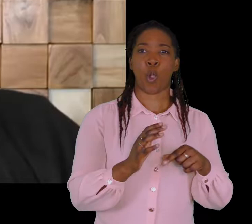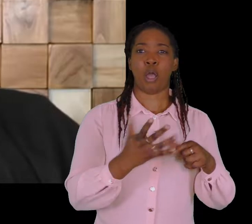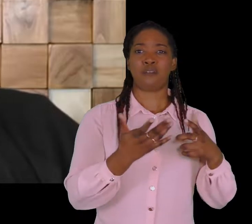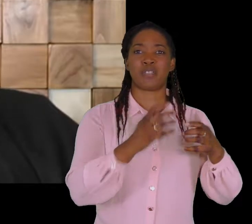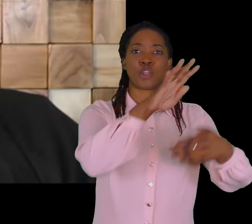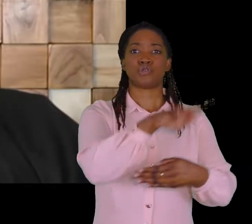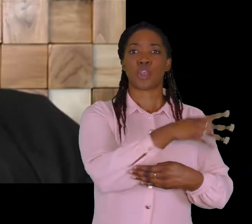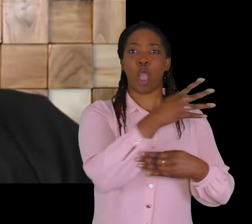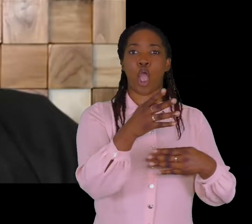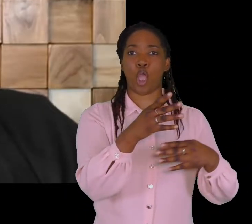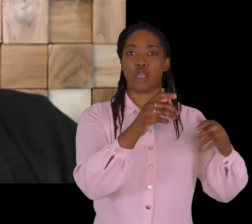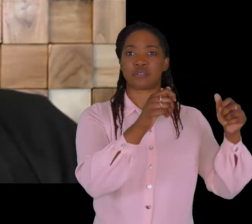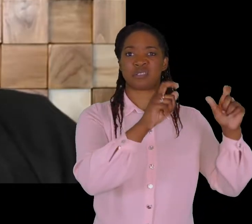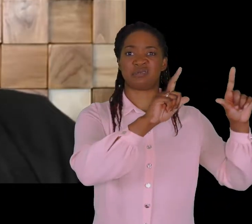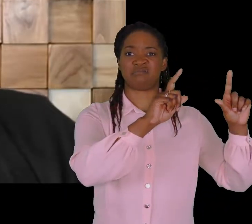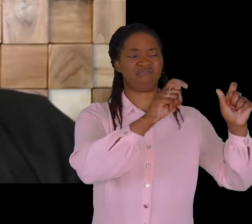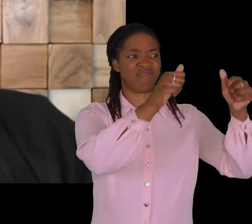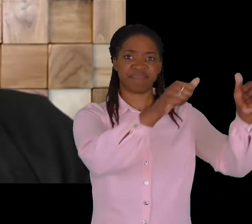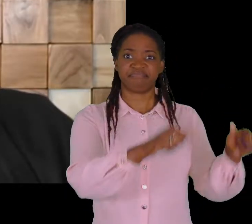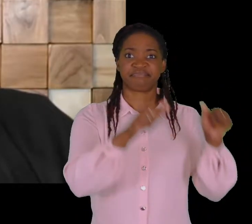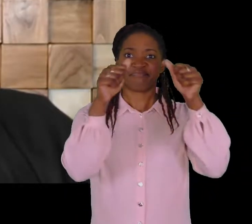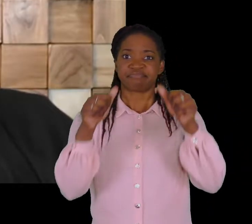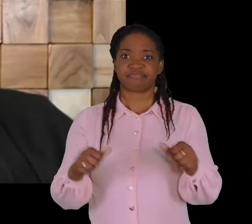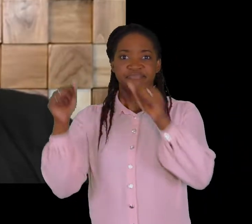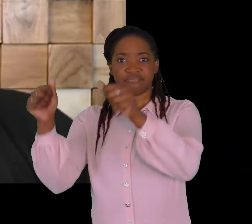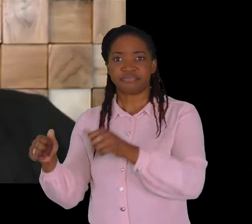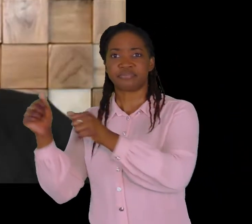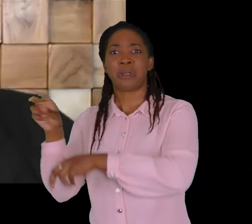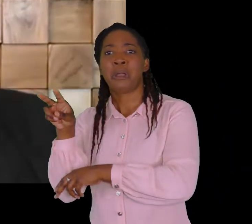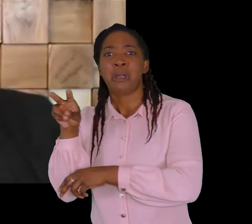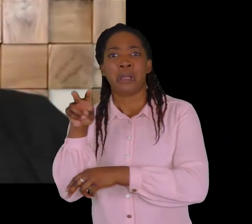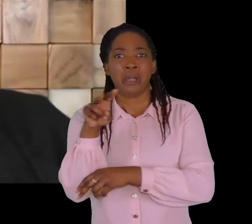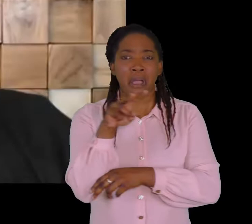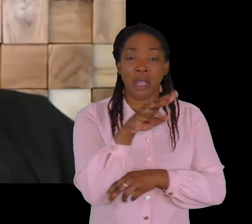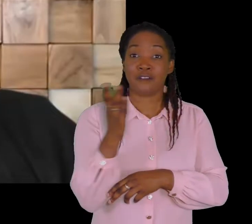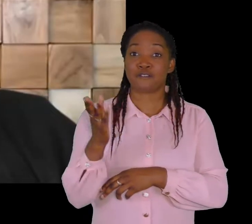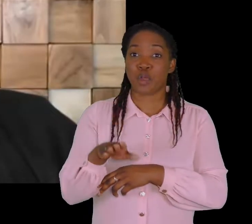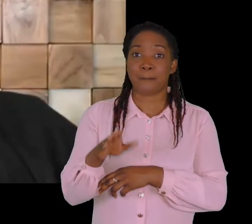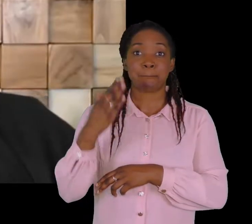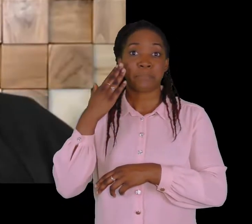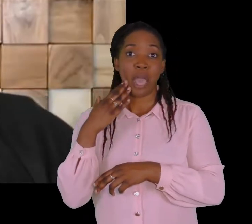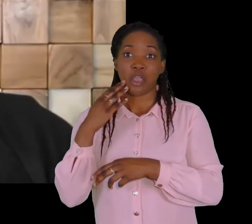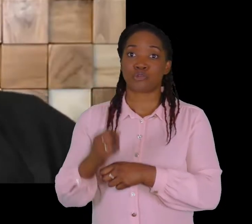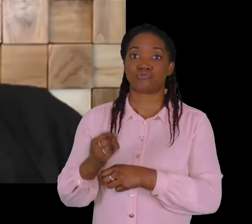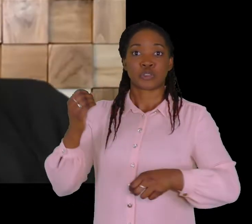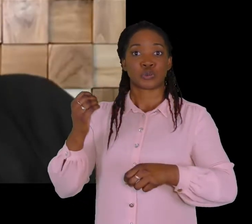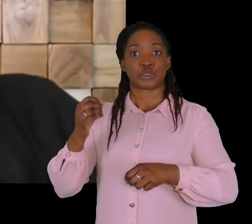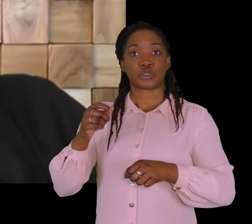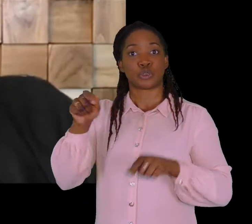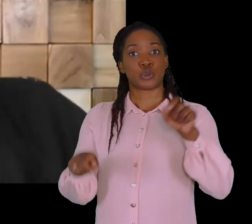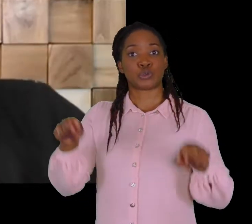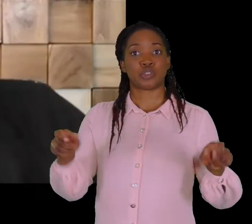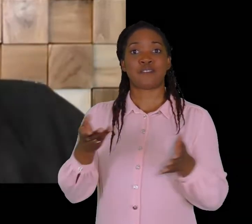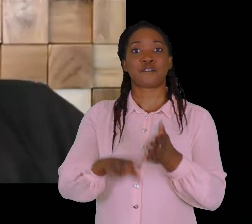52 of the data charts used by Du Bois or produced by Du Bois in his research laboratory of Black graduate students at